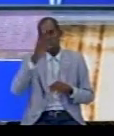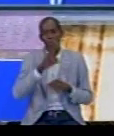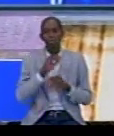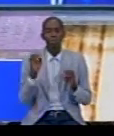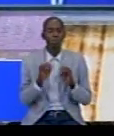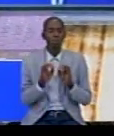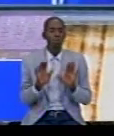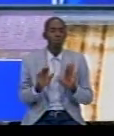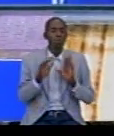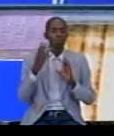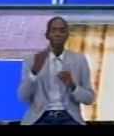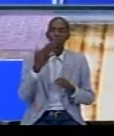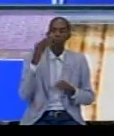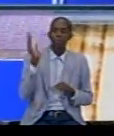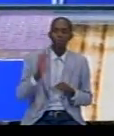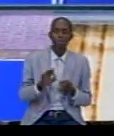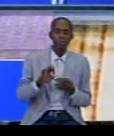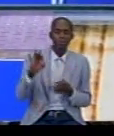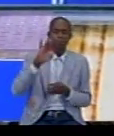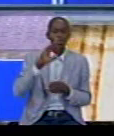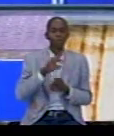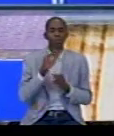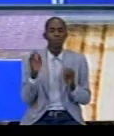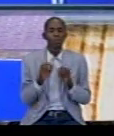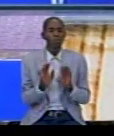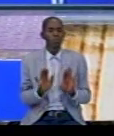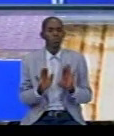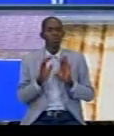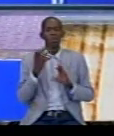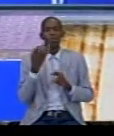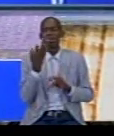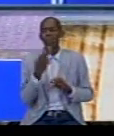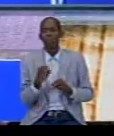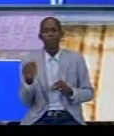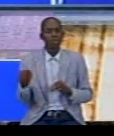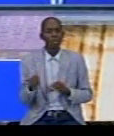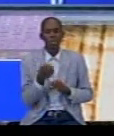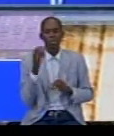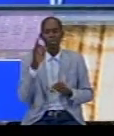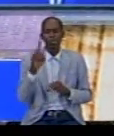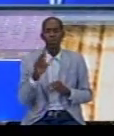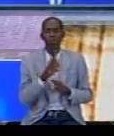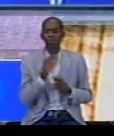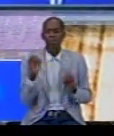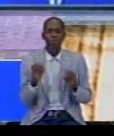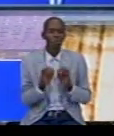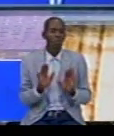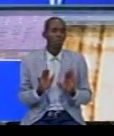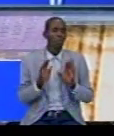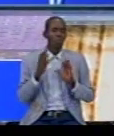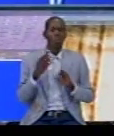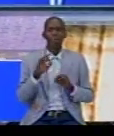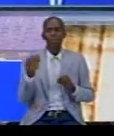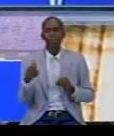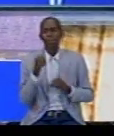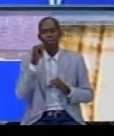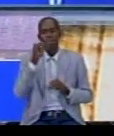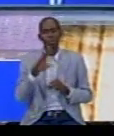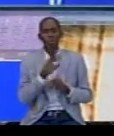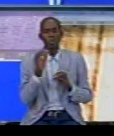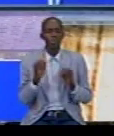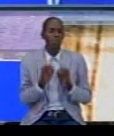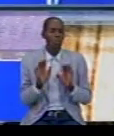more fear of evil spirits. No more fear of any man. No more fear of any woman. No